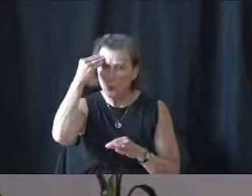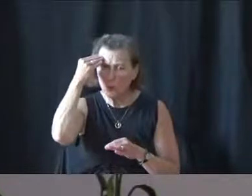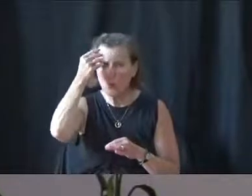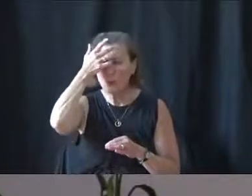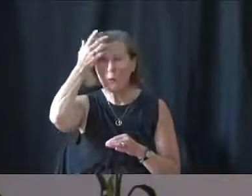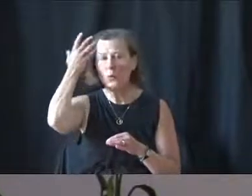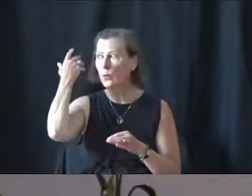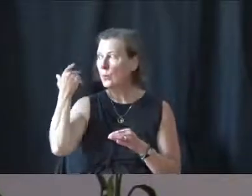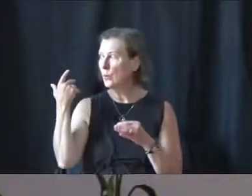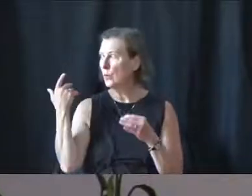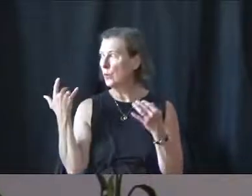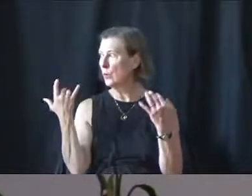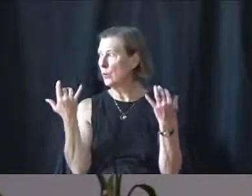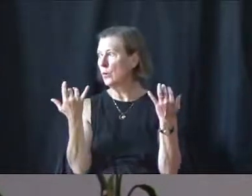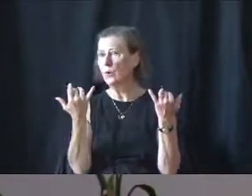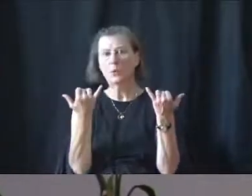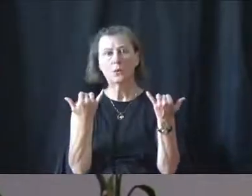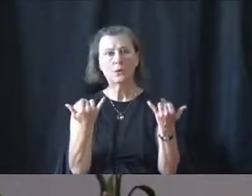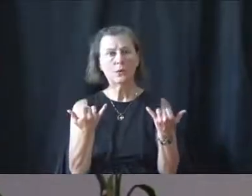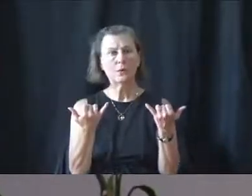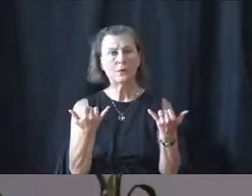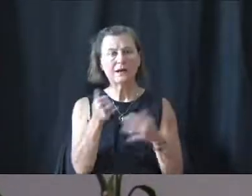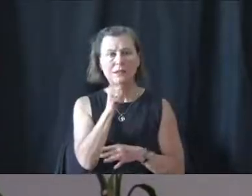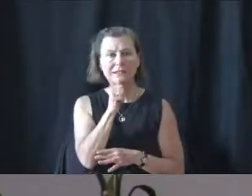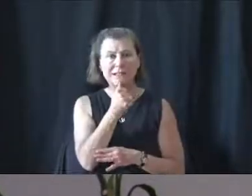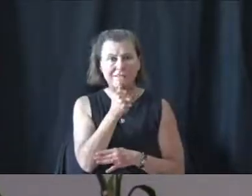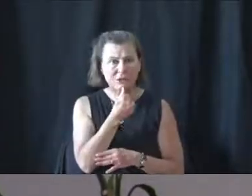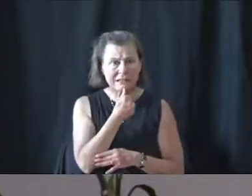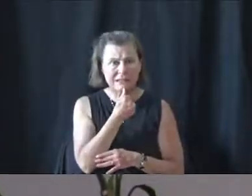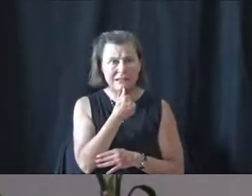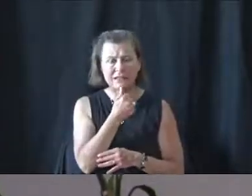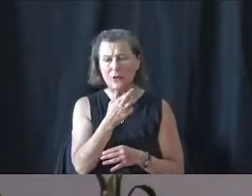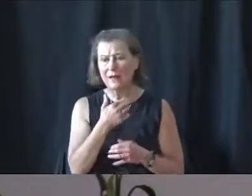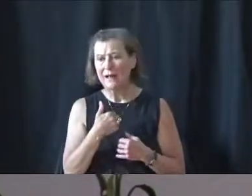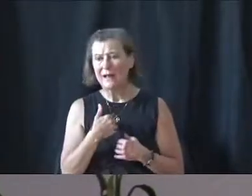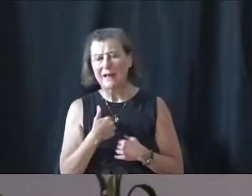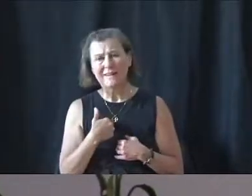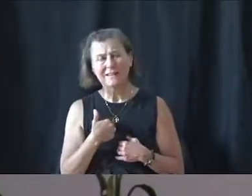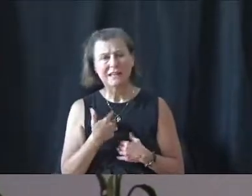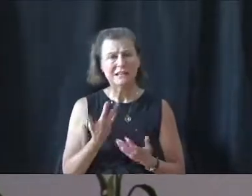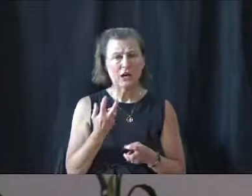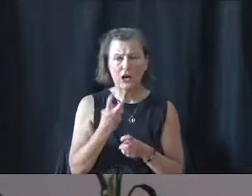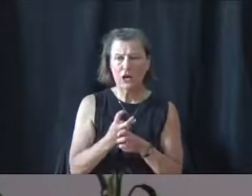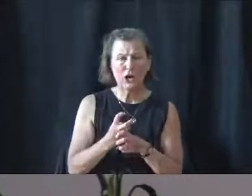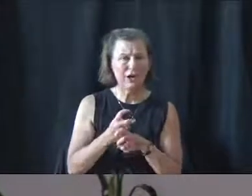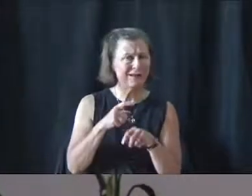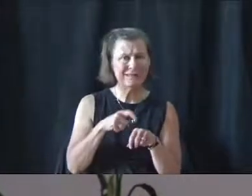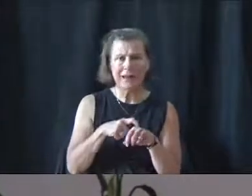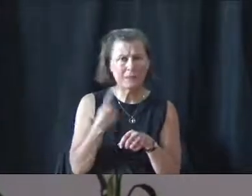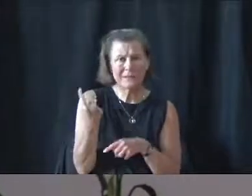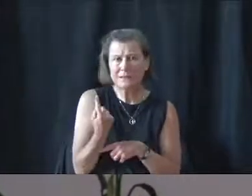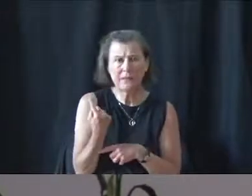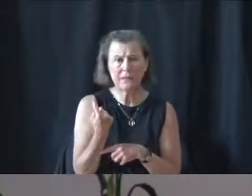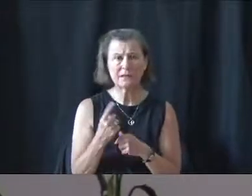is at this time suffering or in distress in some way.